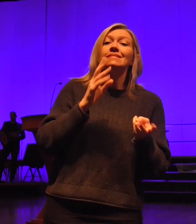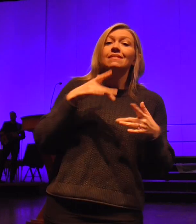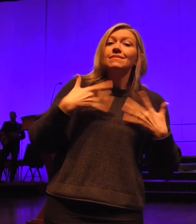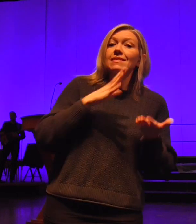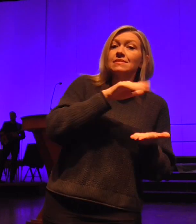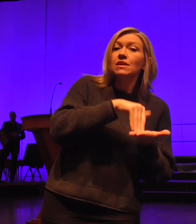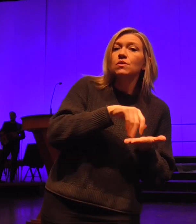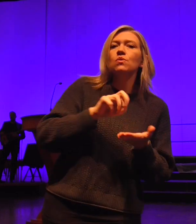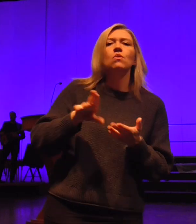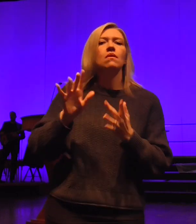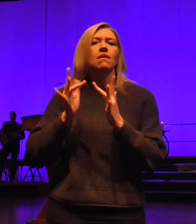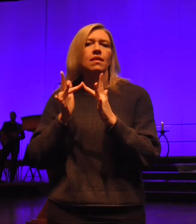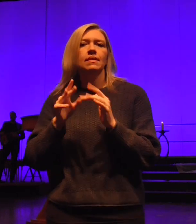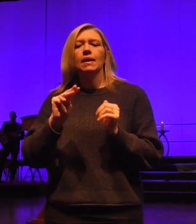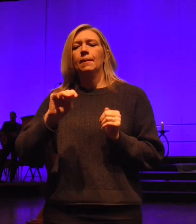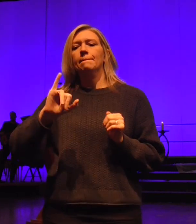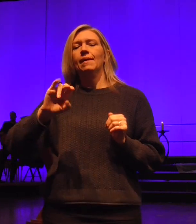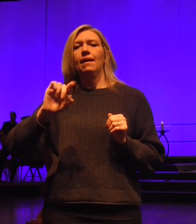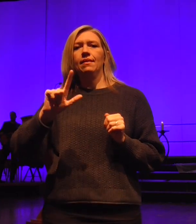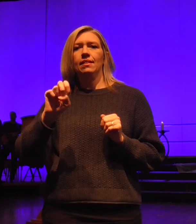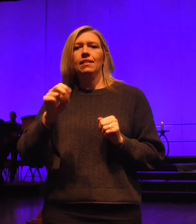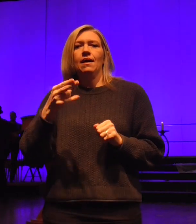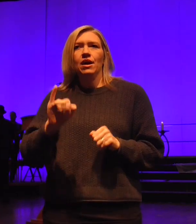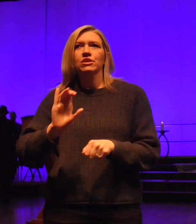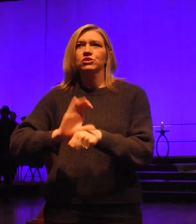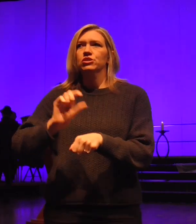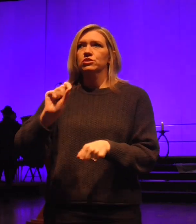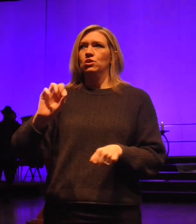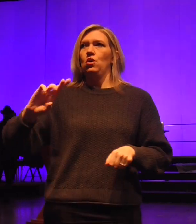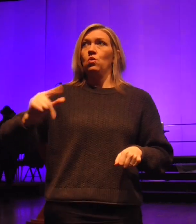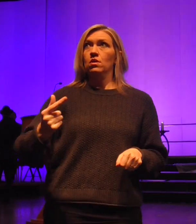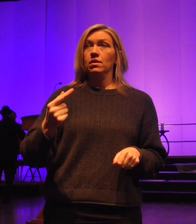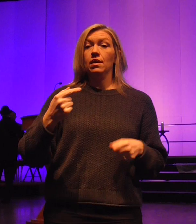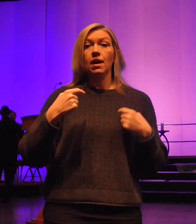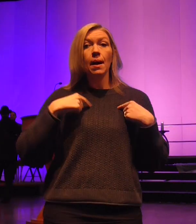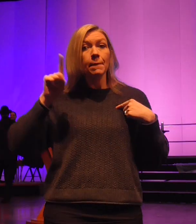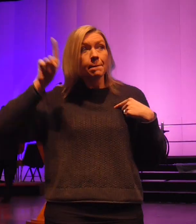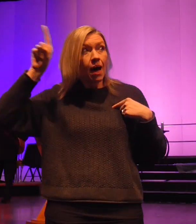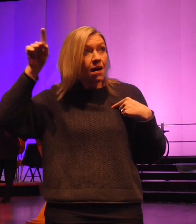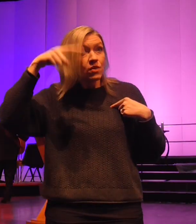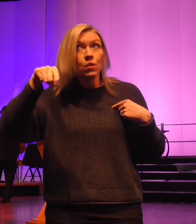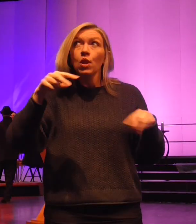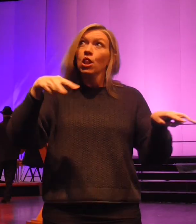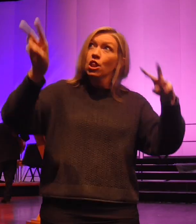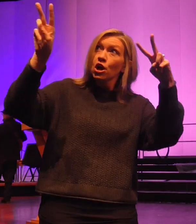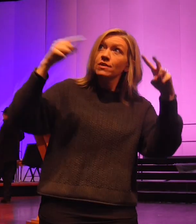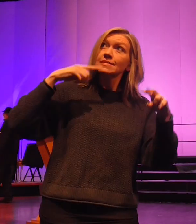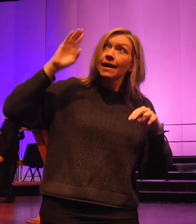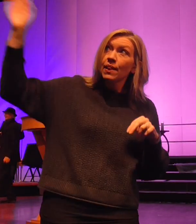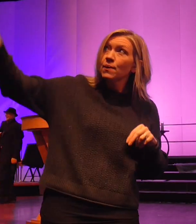at milehighchurch.org. I'm right above you guys. Look up and say hi.